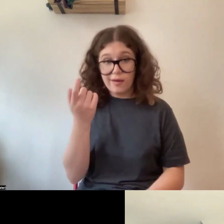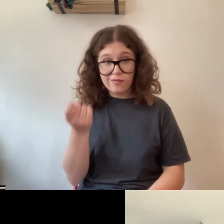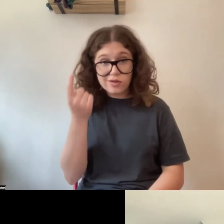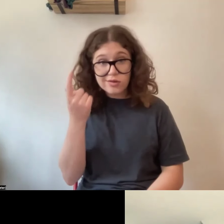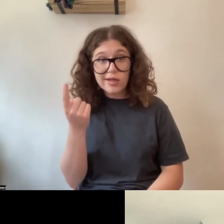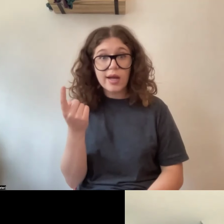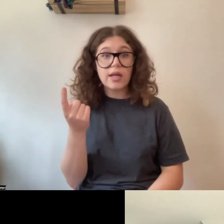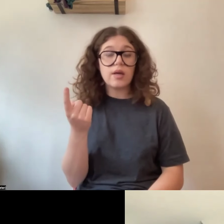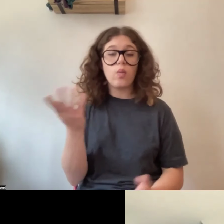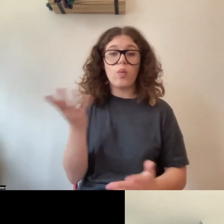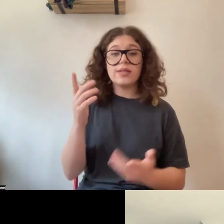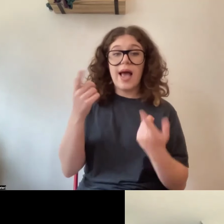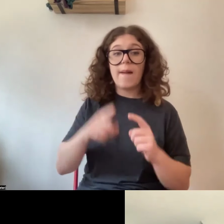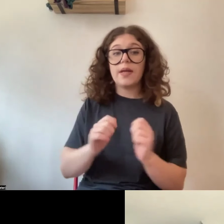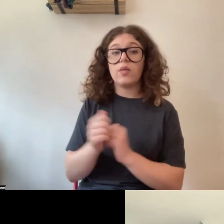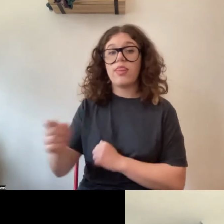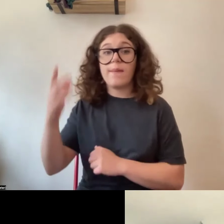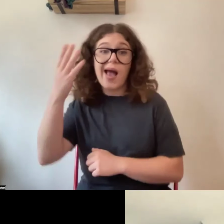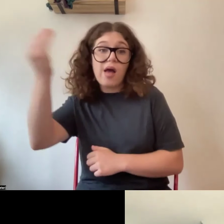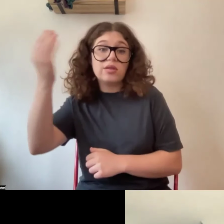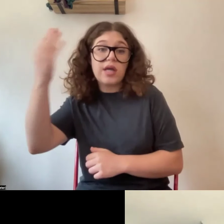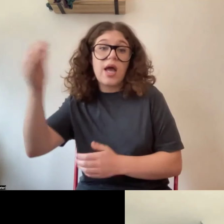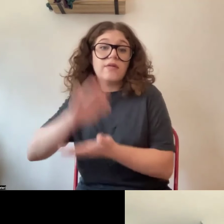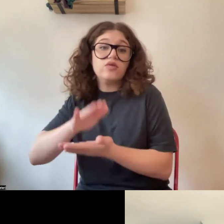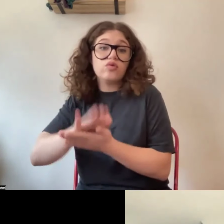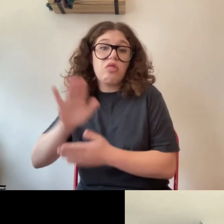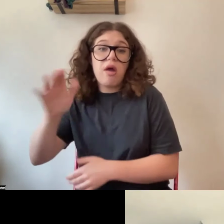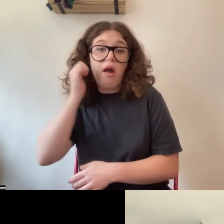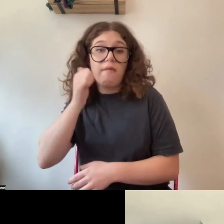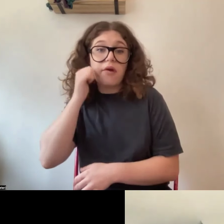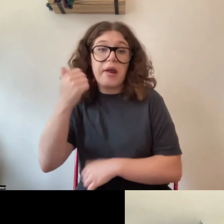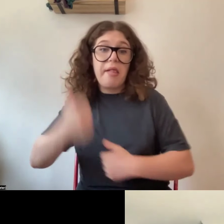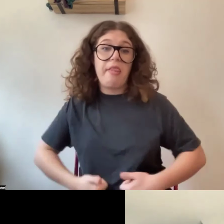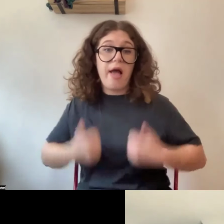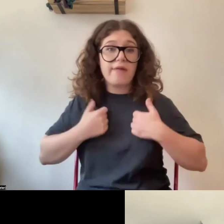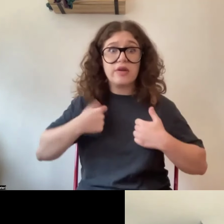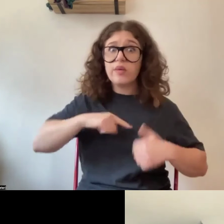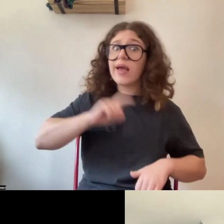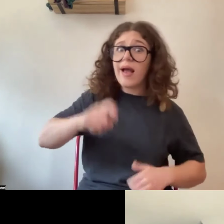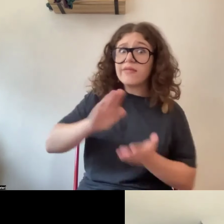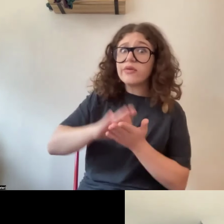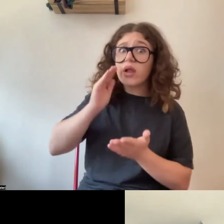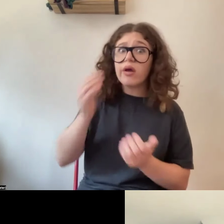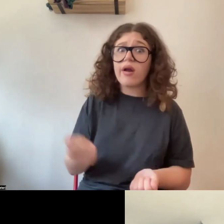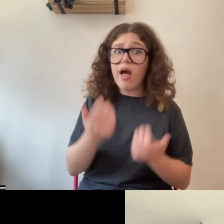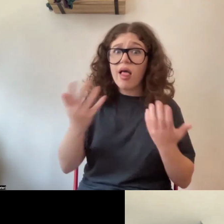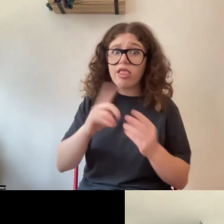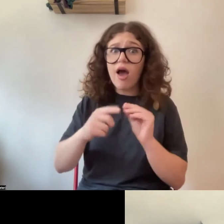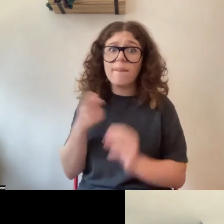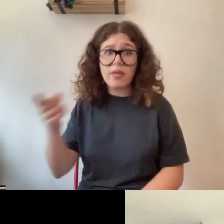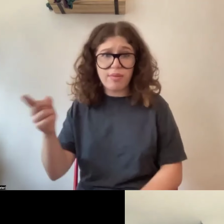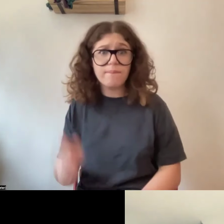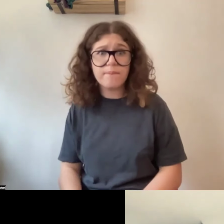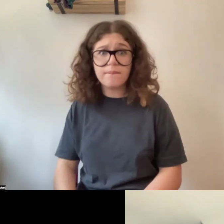to jovencitos que them hagan outside fuera. in their Entonces, school, tenemos in que their daily aprender mucho life, los because we need padres to y learn pues a lot. ojalá que se repita And esta reunión